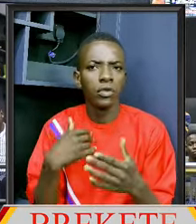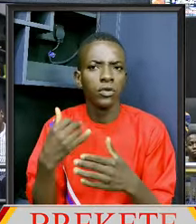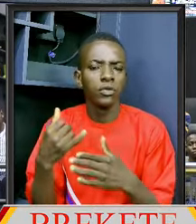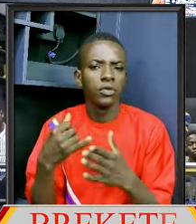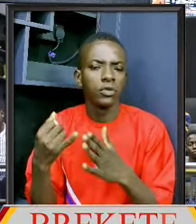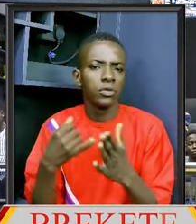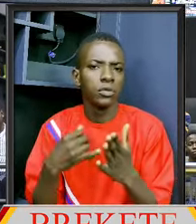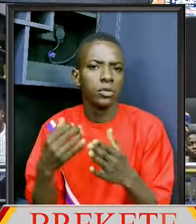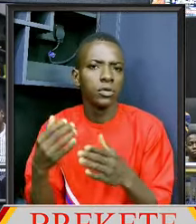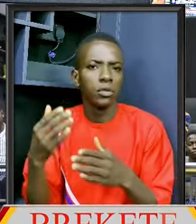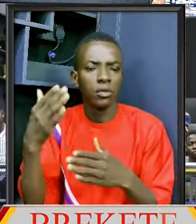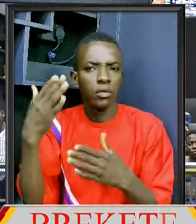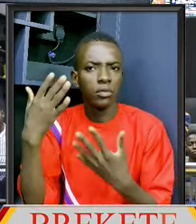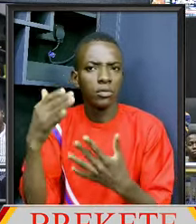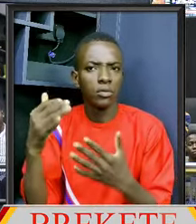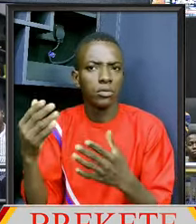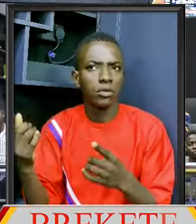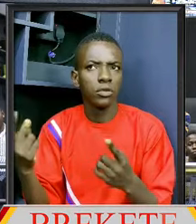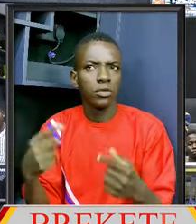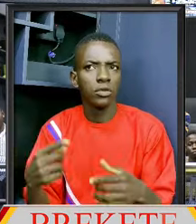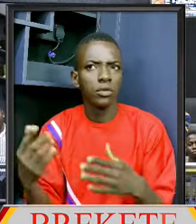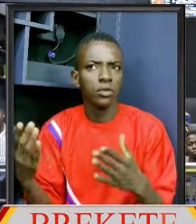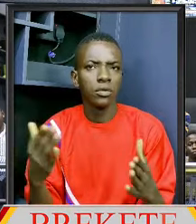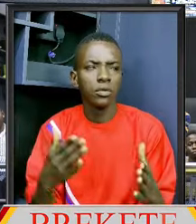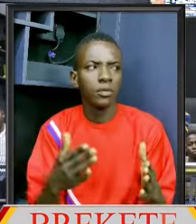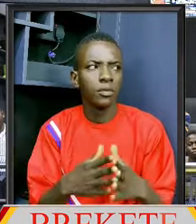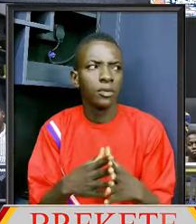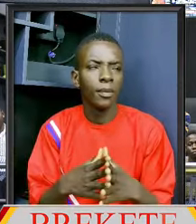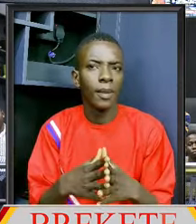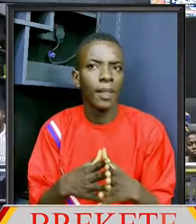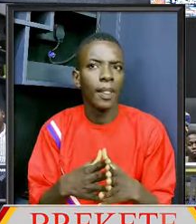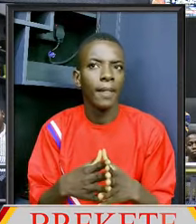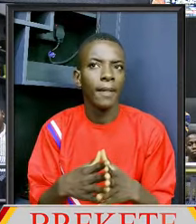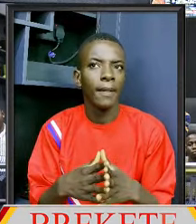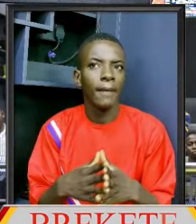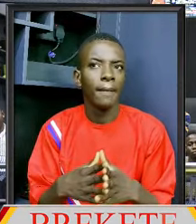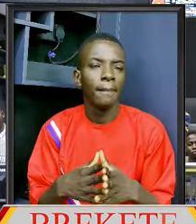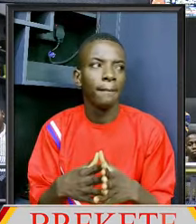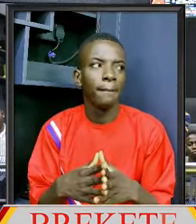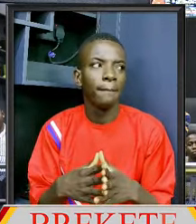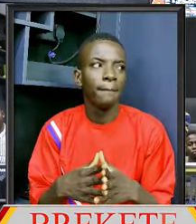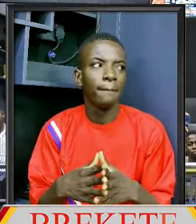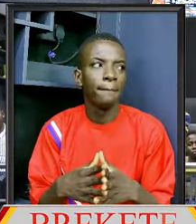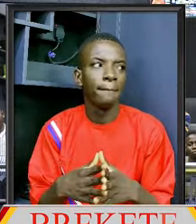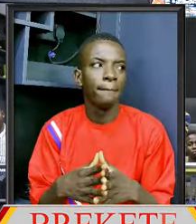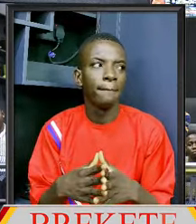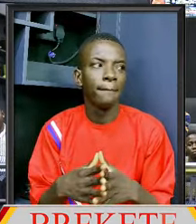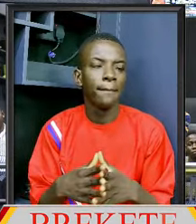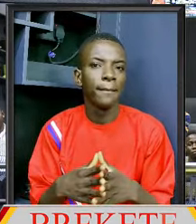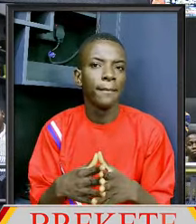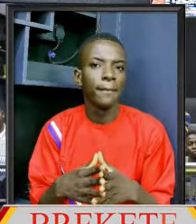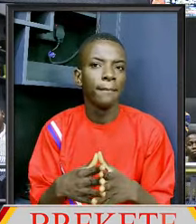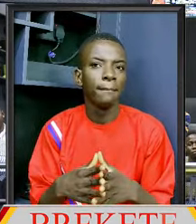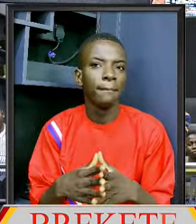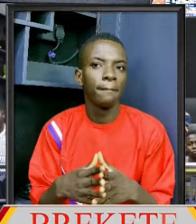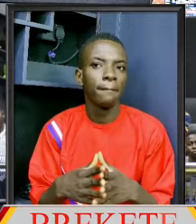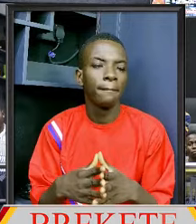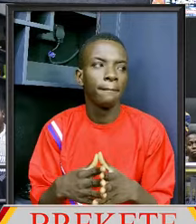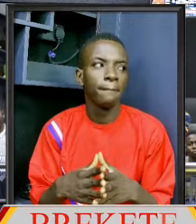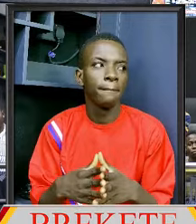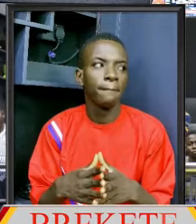you continue, I hope you they plan to they come regularly. My ordinary said every Wednesday. Yeah, you go they come. Make we hear